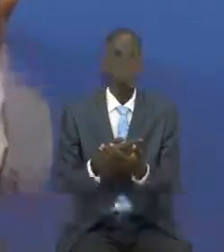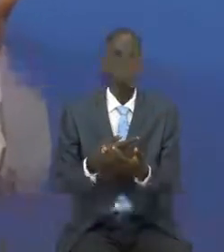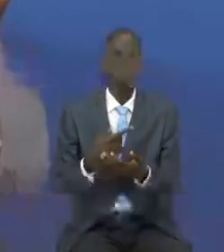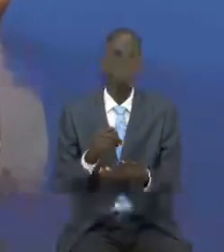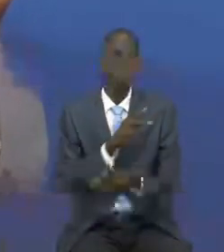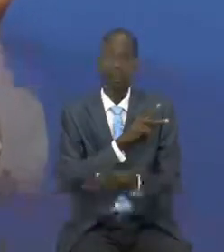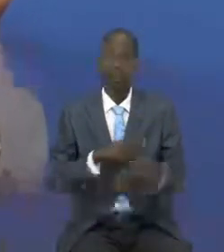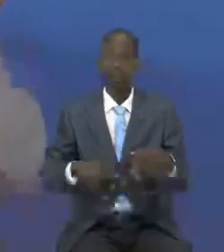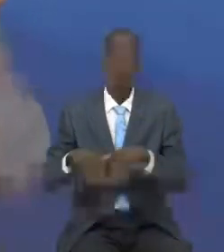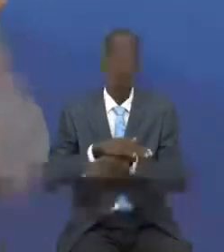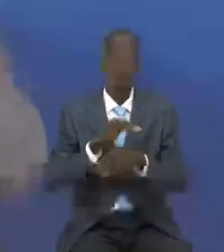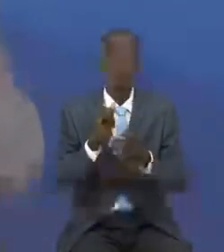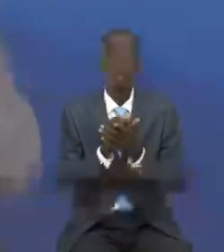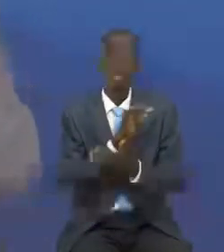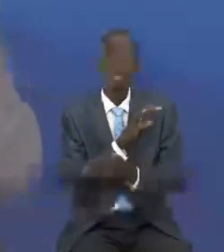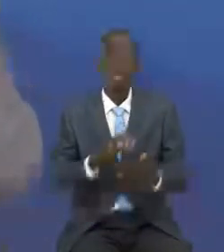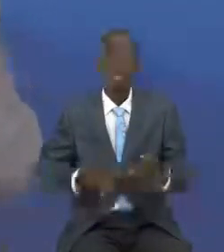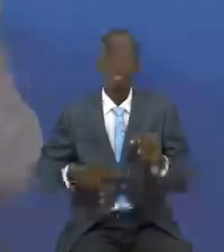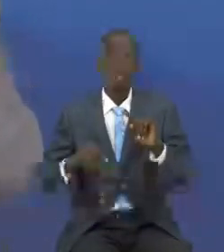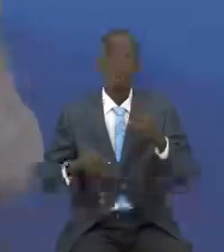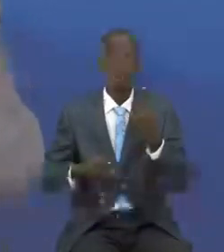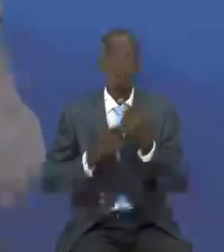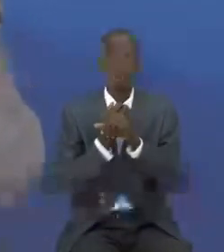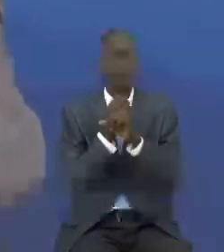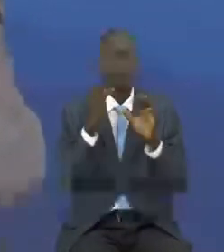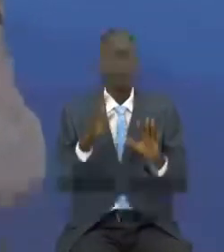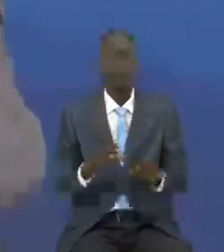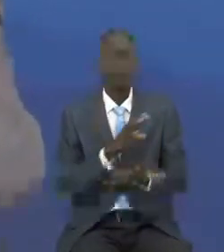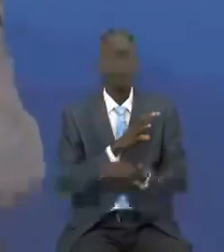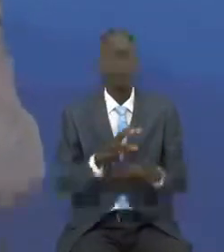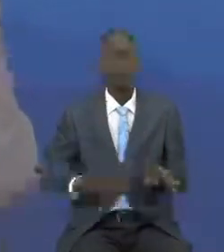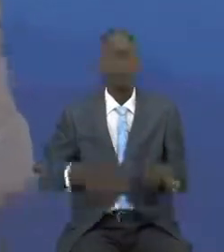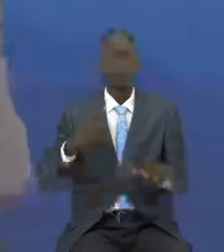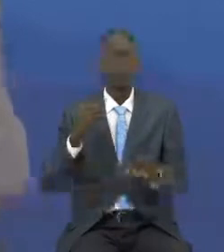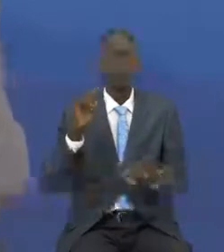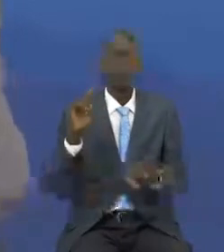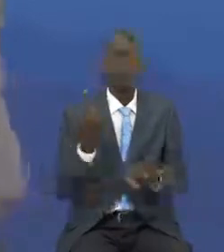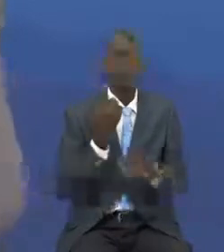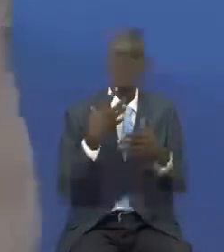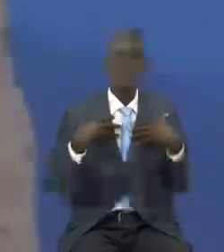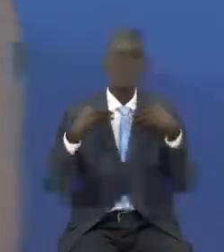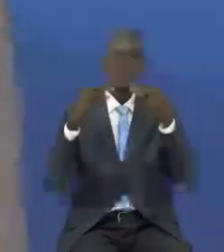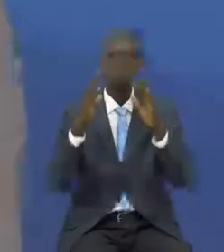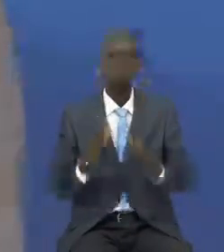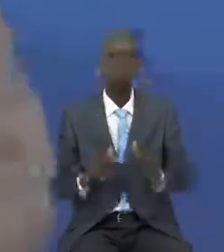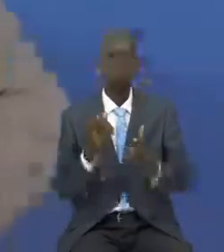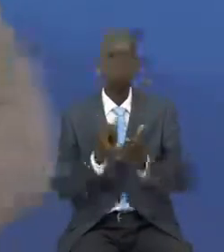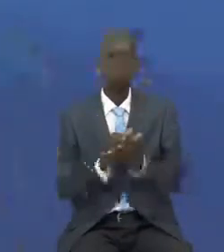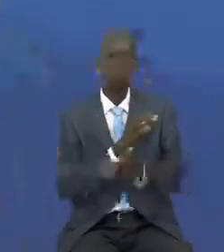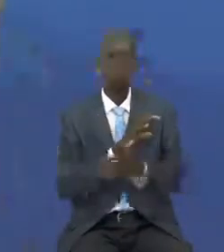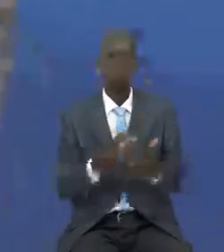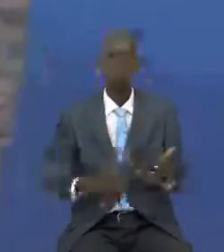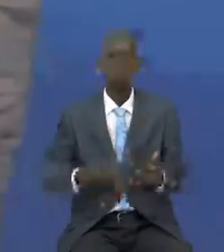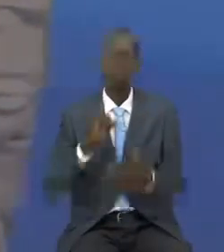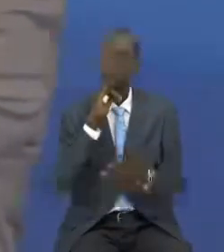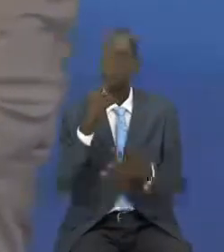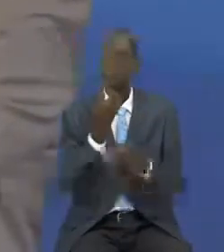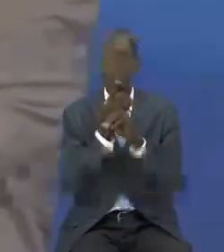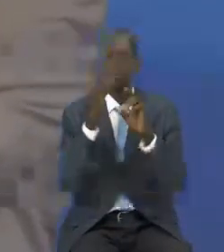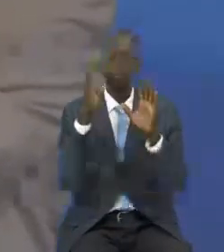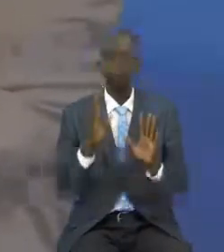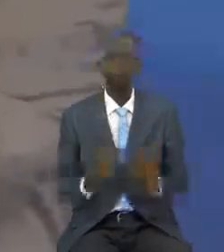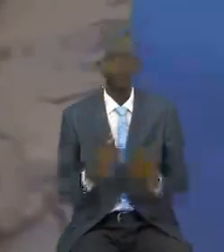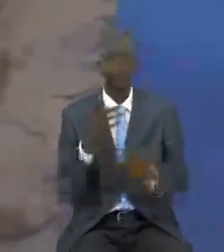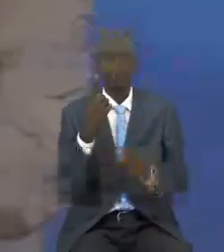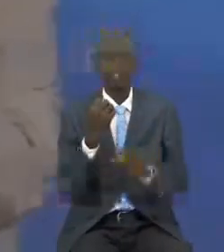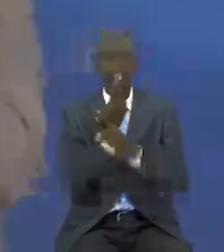only Savior. That Christ is healer, the perfect healer. That Christ is deliverer, the